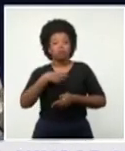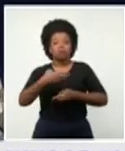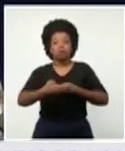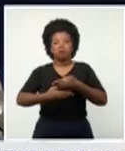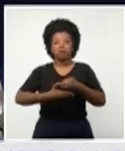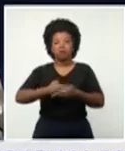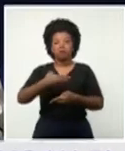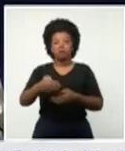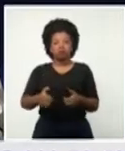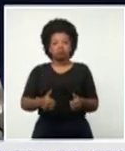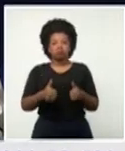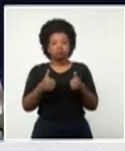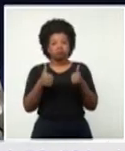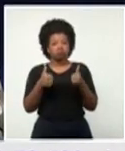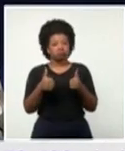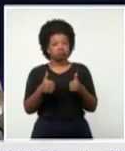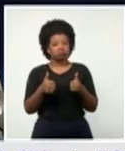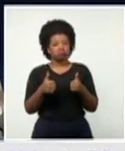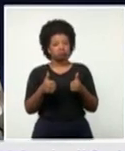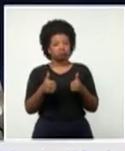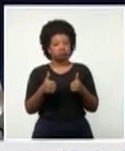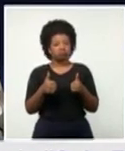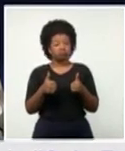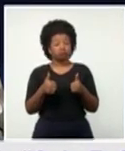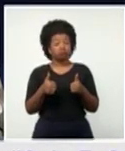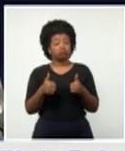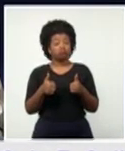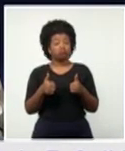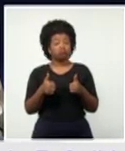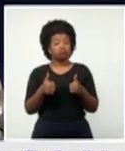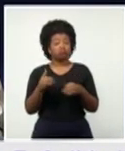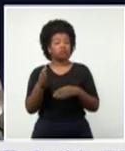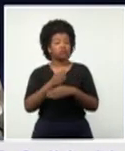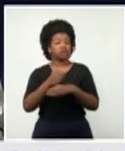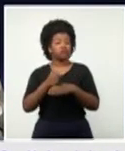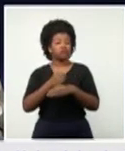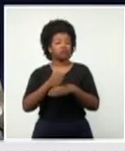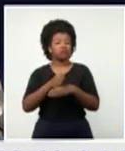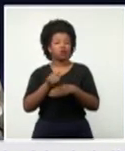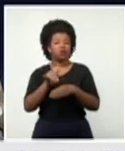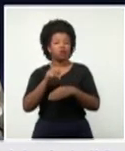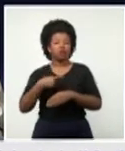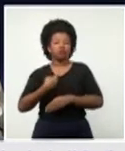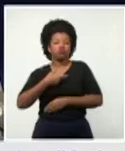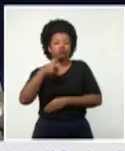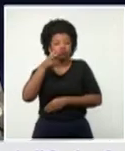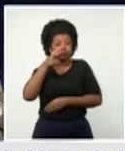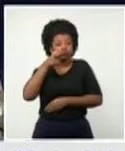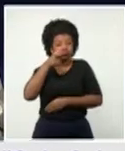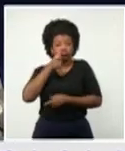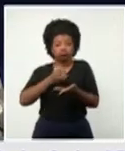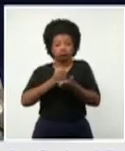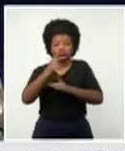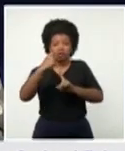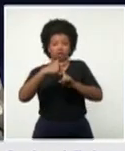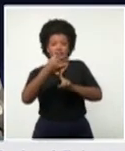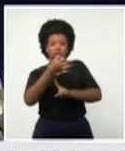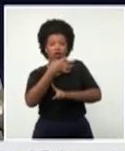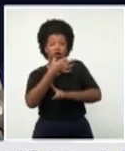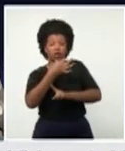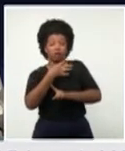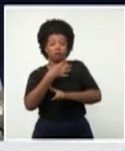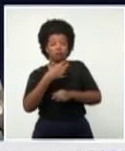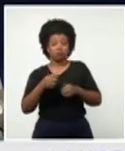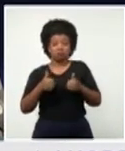condition. And this speaks volumes of the follow-up and treatment of these